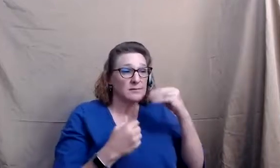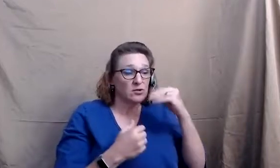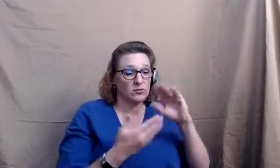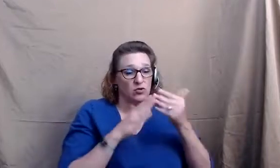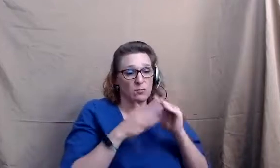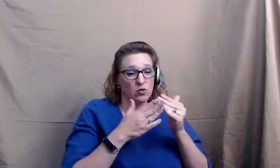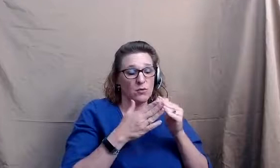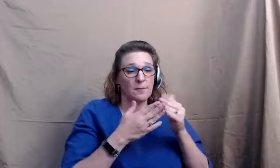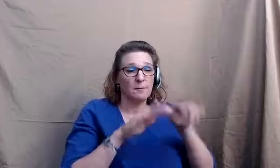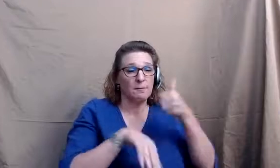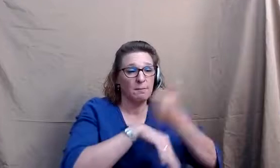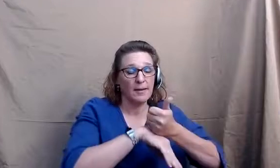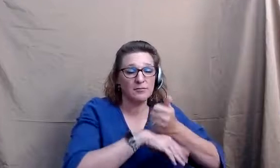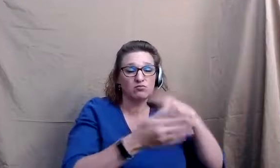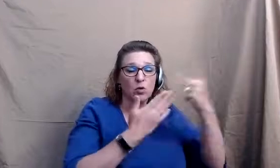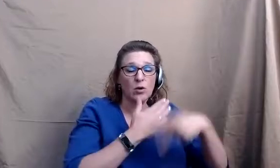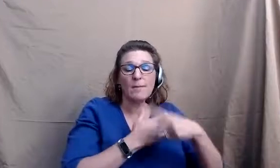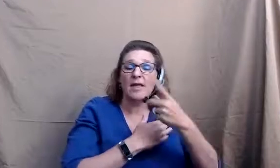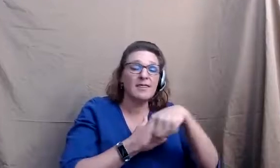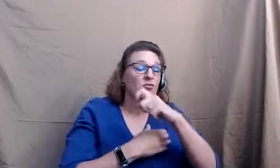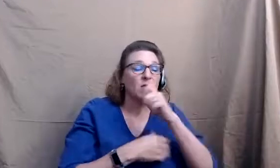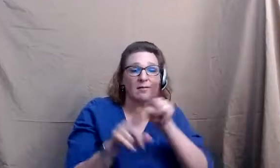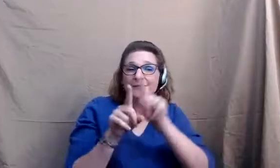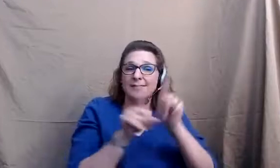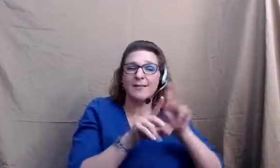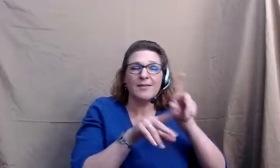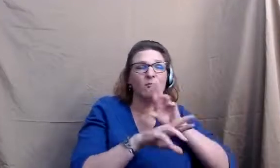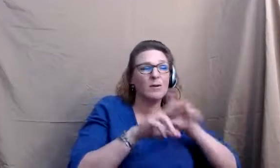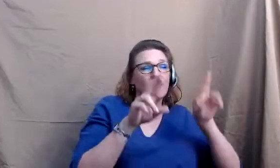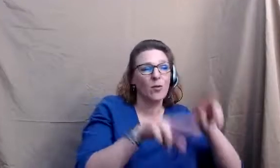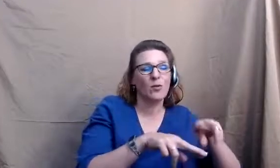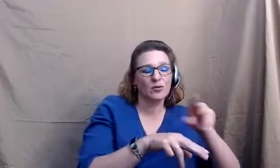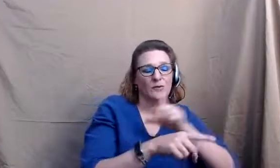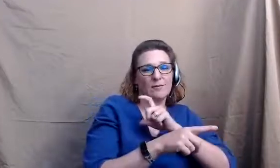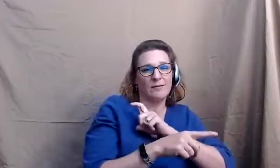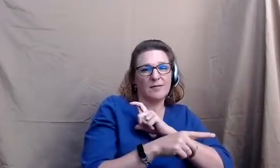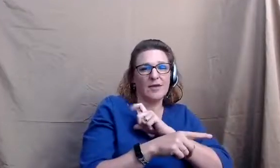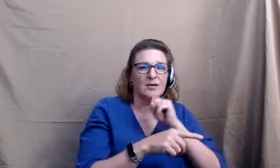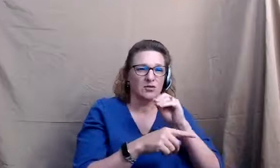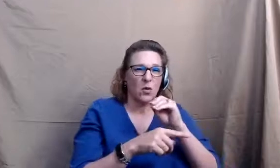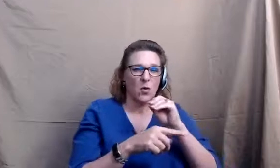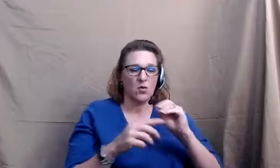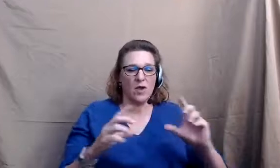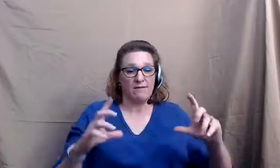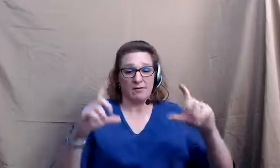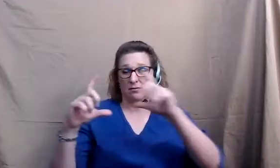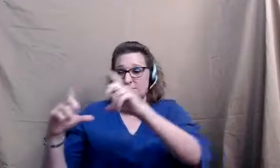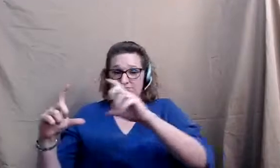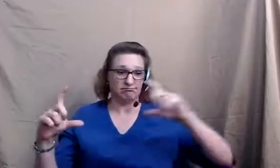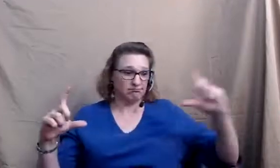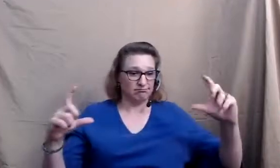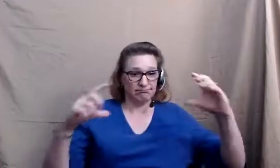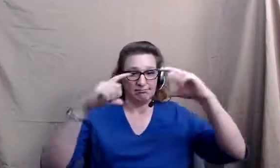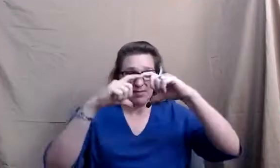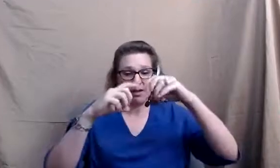the same 27,000 who reported to law enforcement. Sort of a Venn diagram of sorts with an overlap of service access